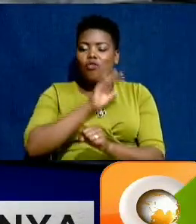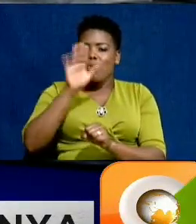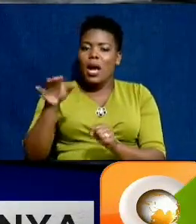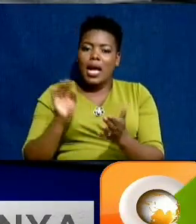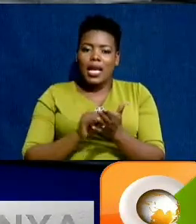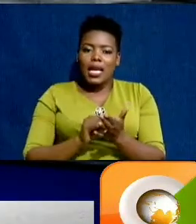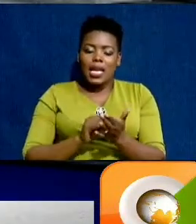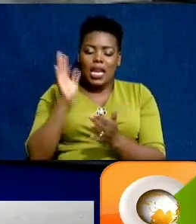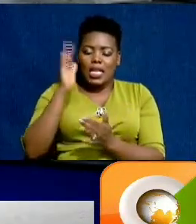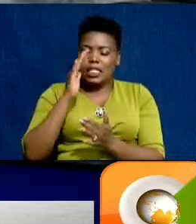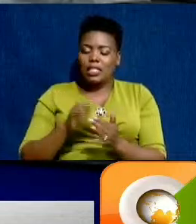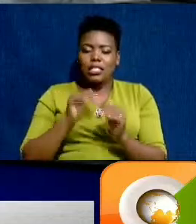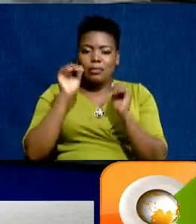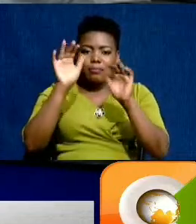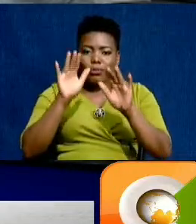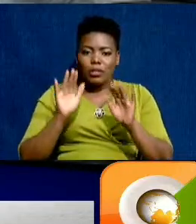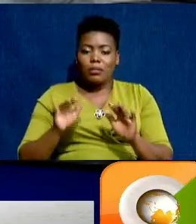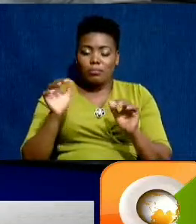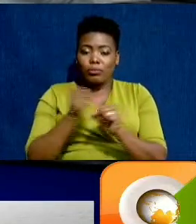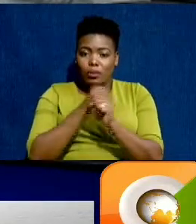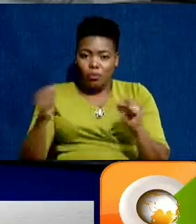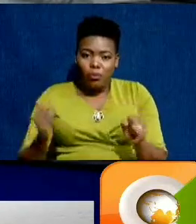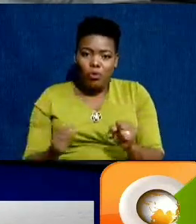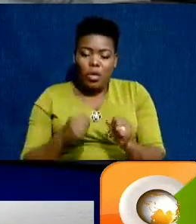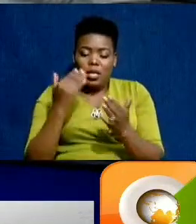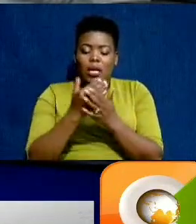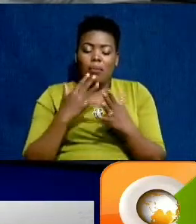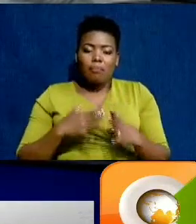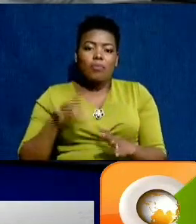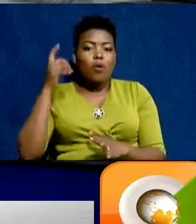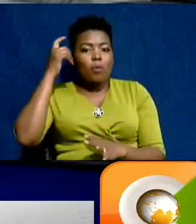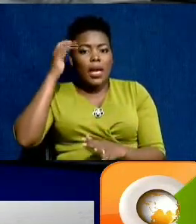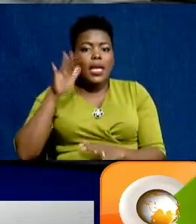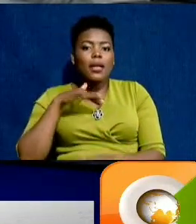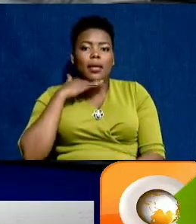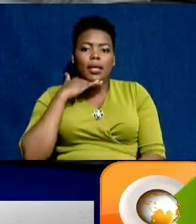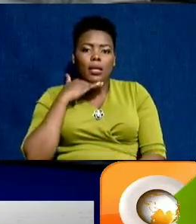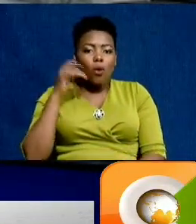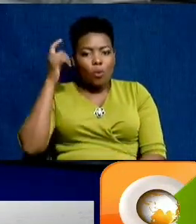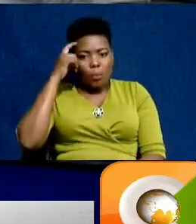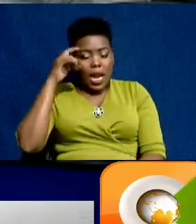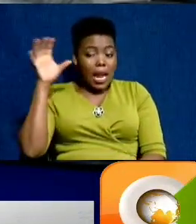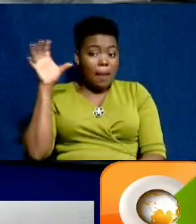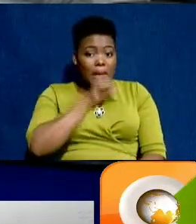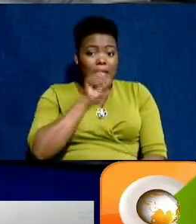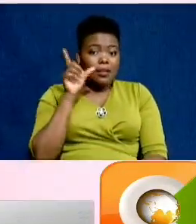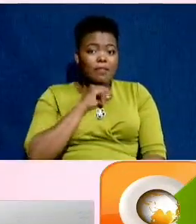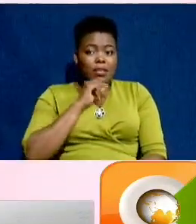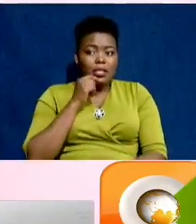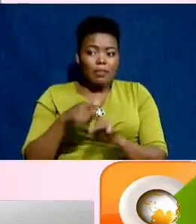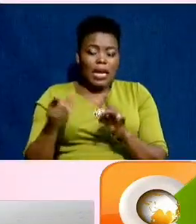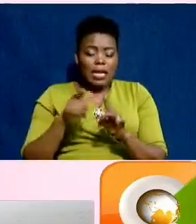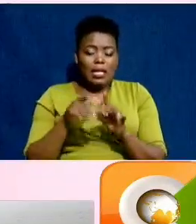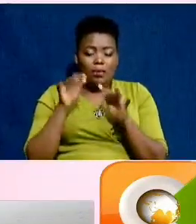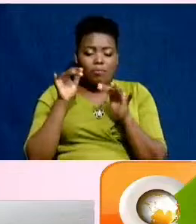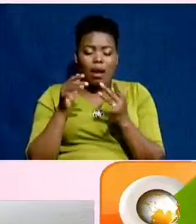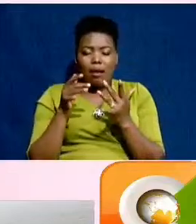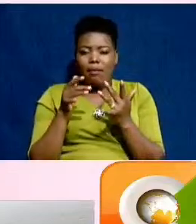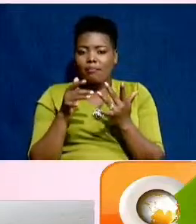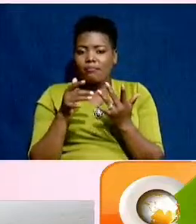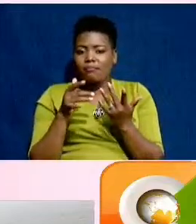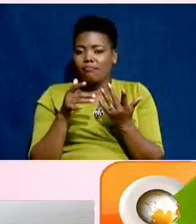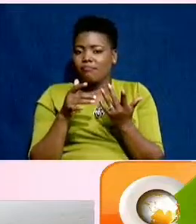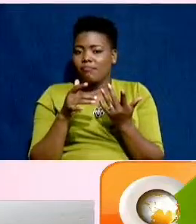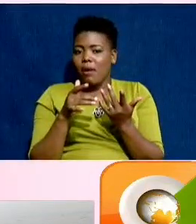recorded. There are situations where people have been staying, brainstem reflexes were absent, or your brain dead, but they were unconscious because of some other